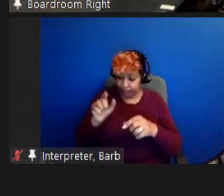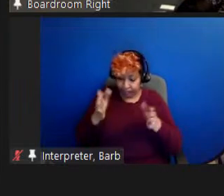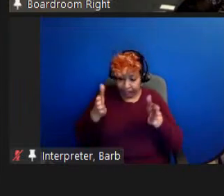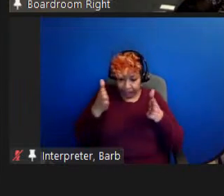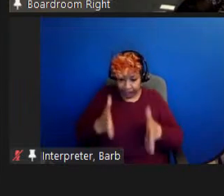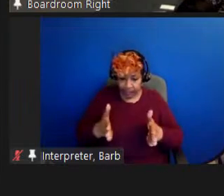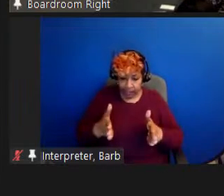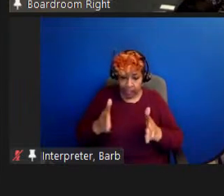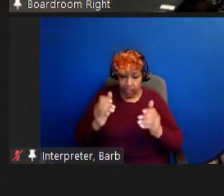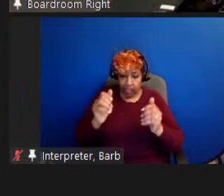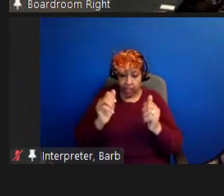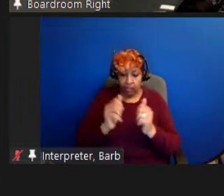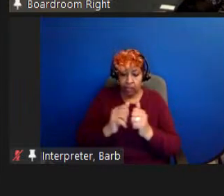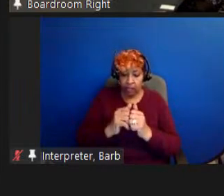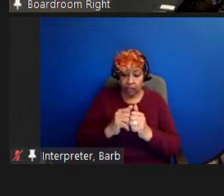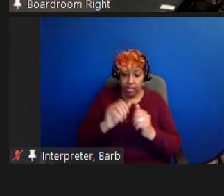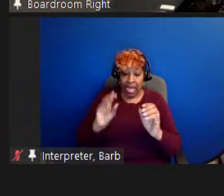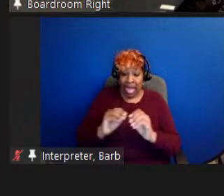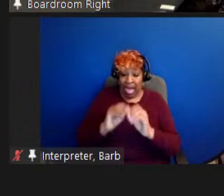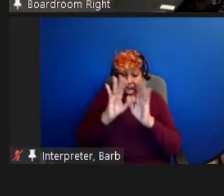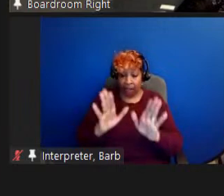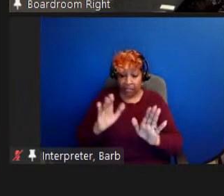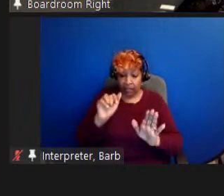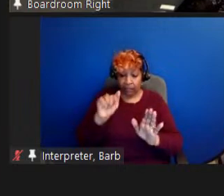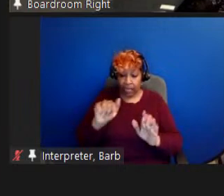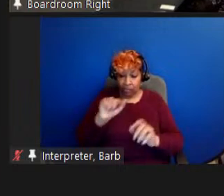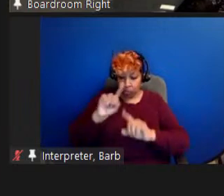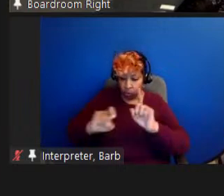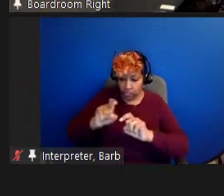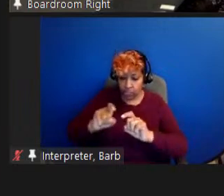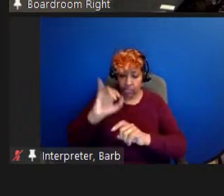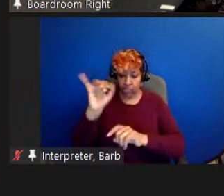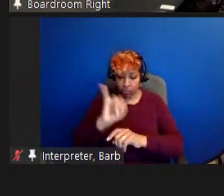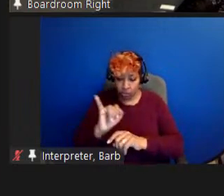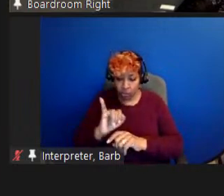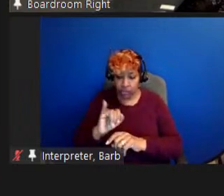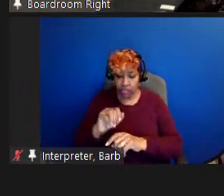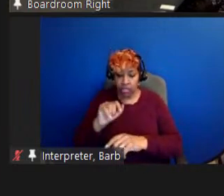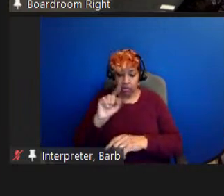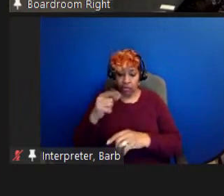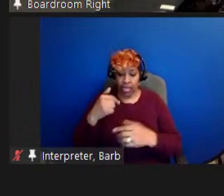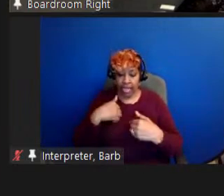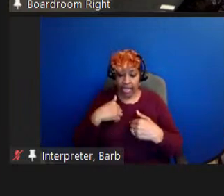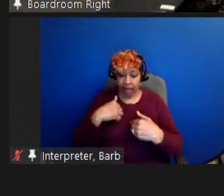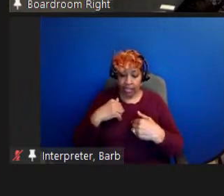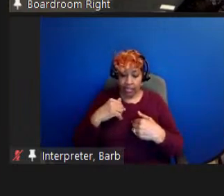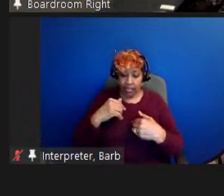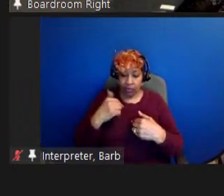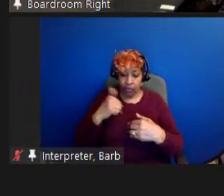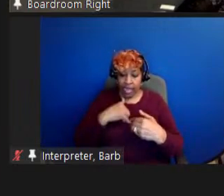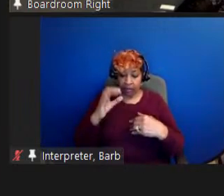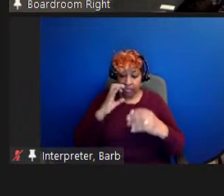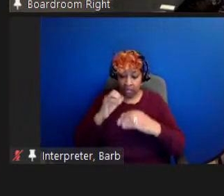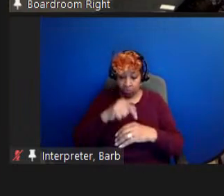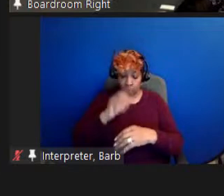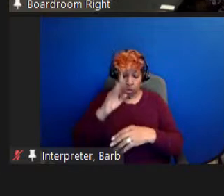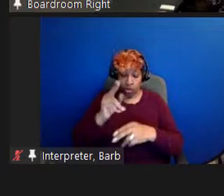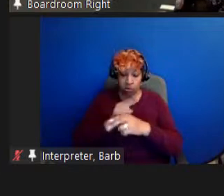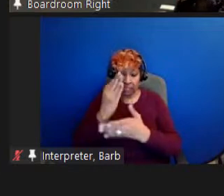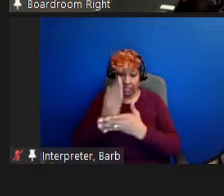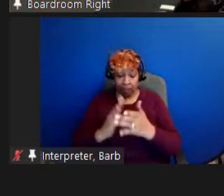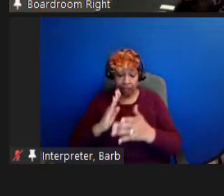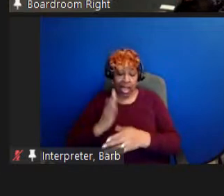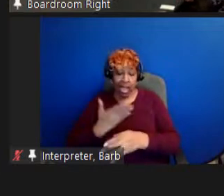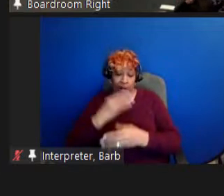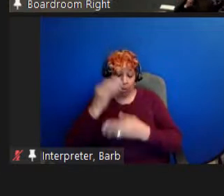be in play versus if we have a conversation of you're going to use some of our data to create a tool that does reliability,